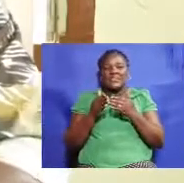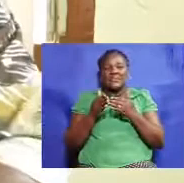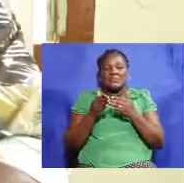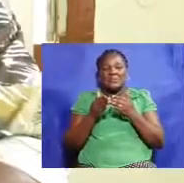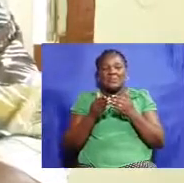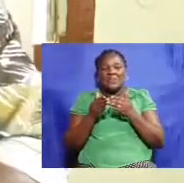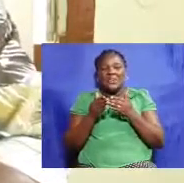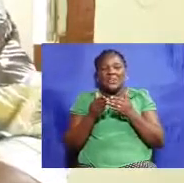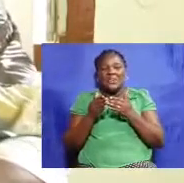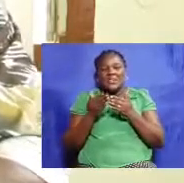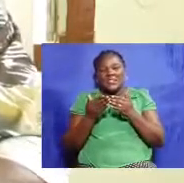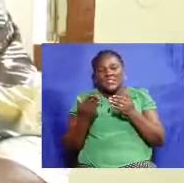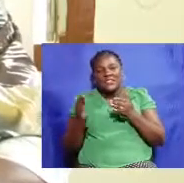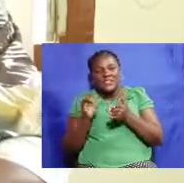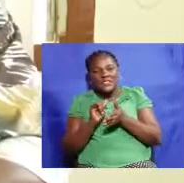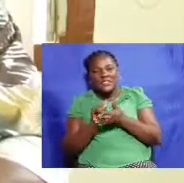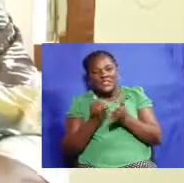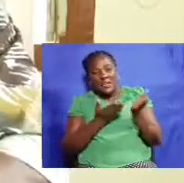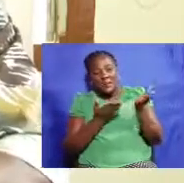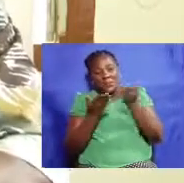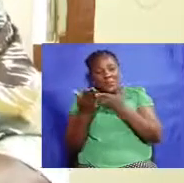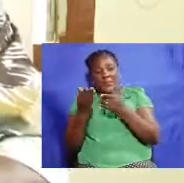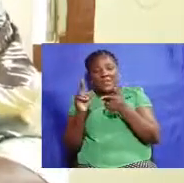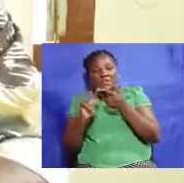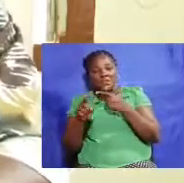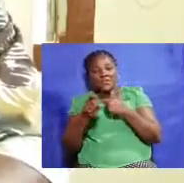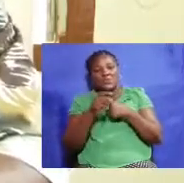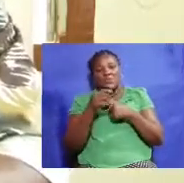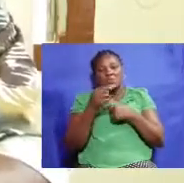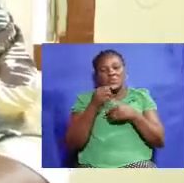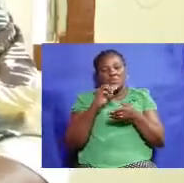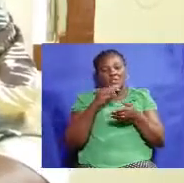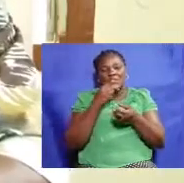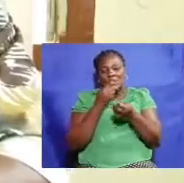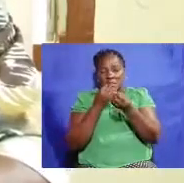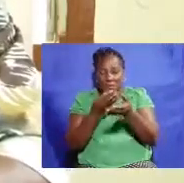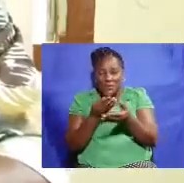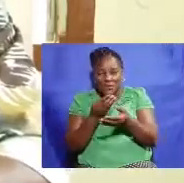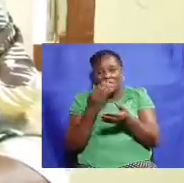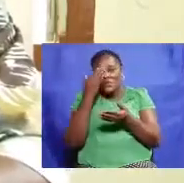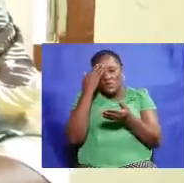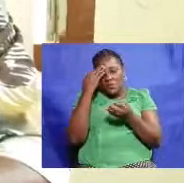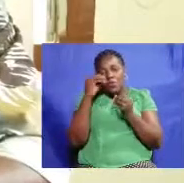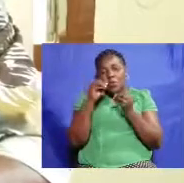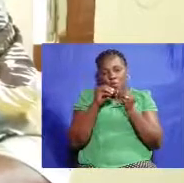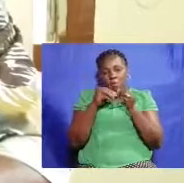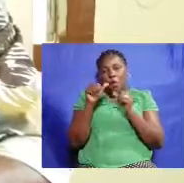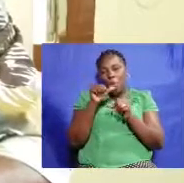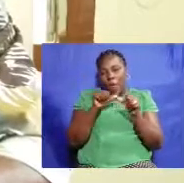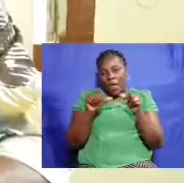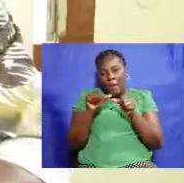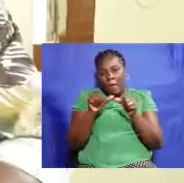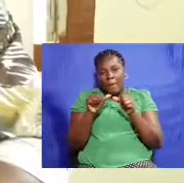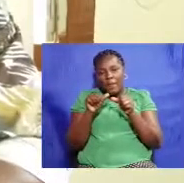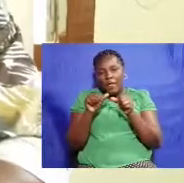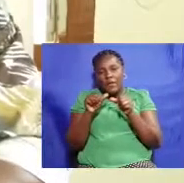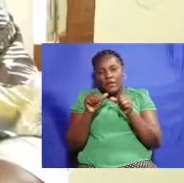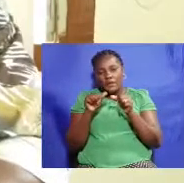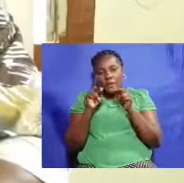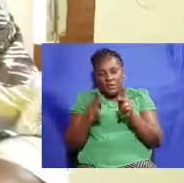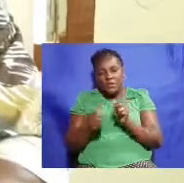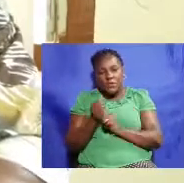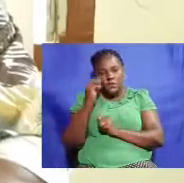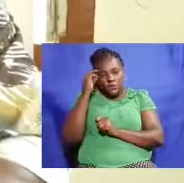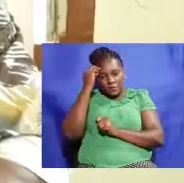present to you in the course of interview presupposes that they know much about persons with mental health problems as well as disability. So